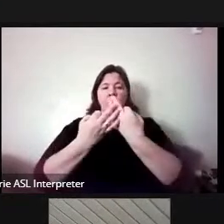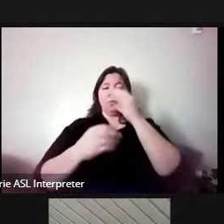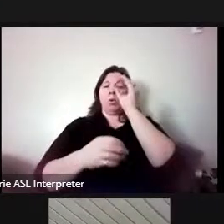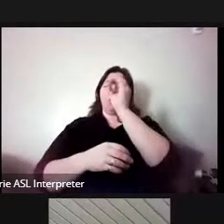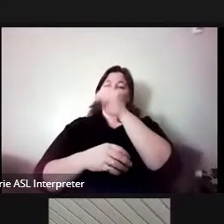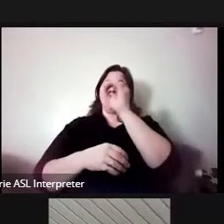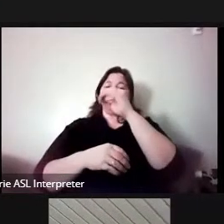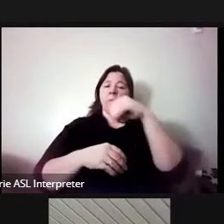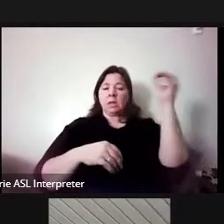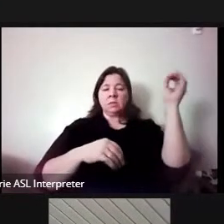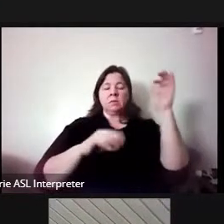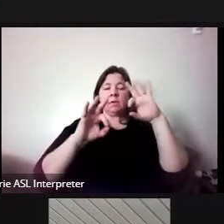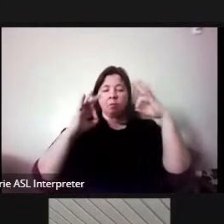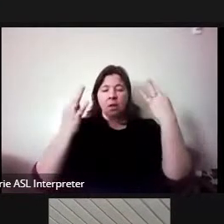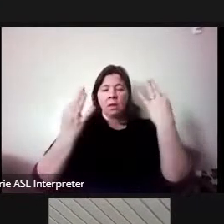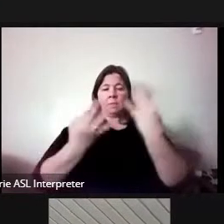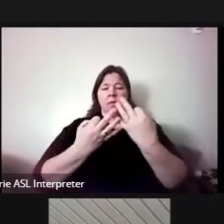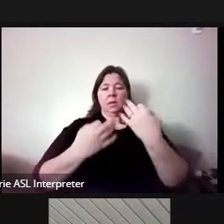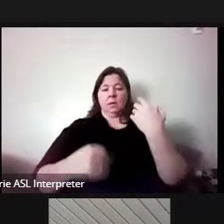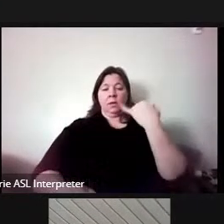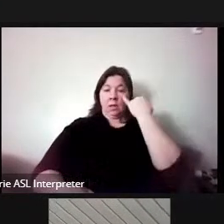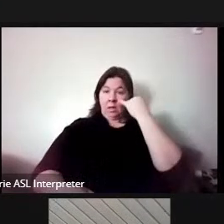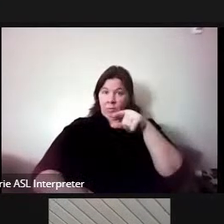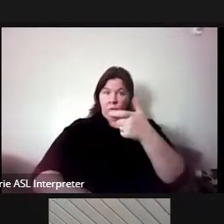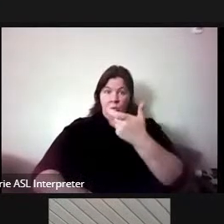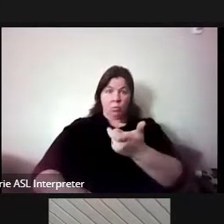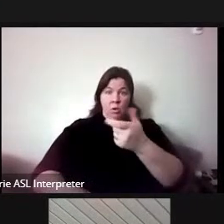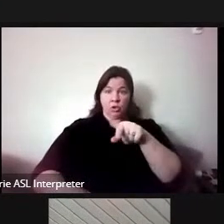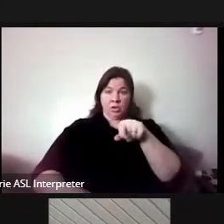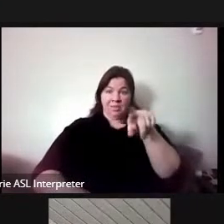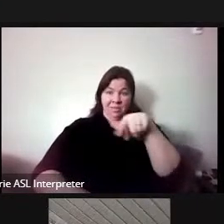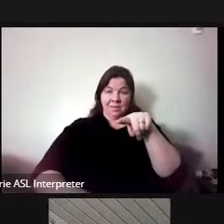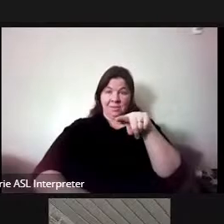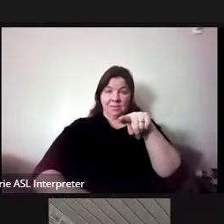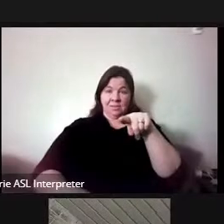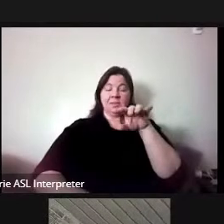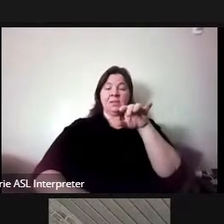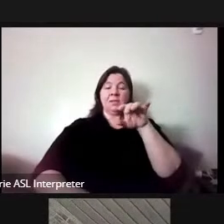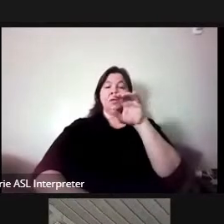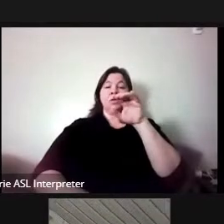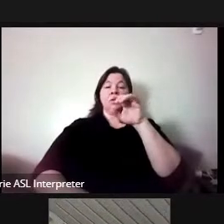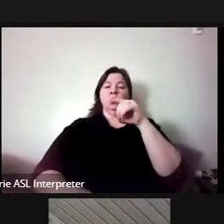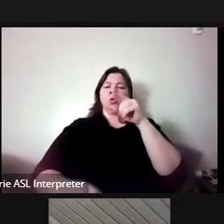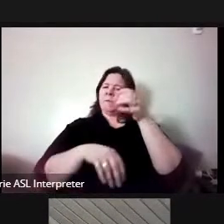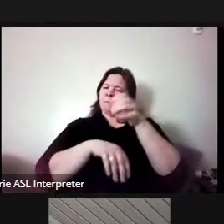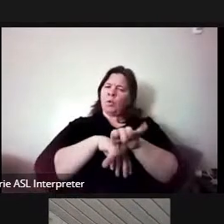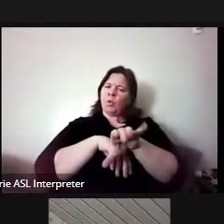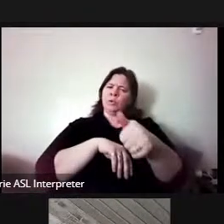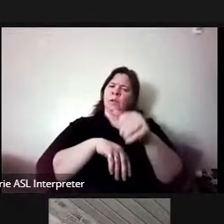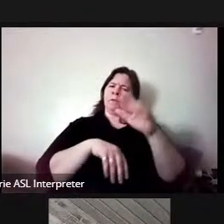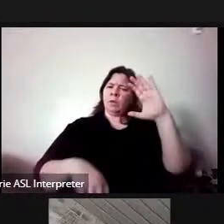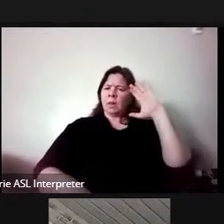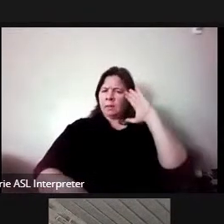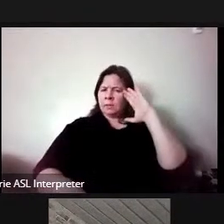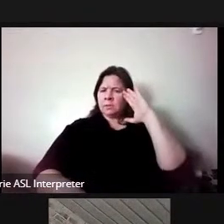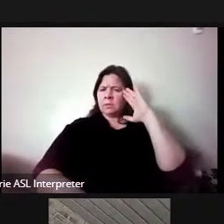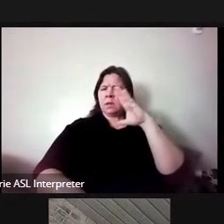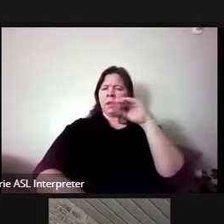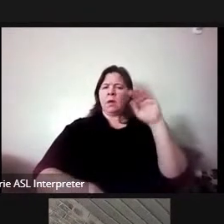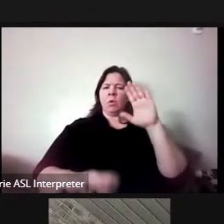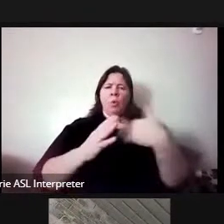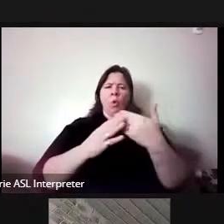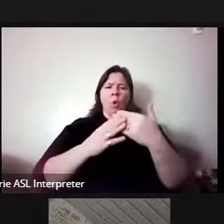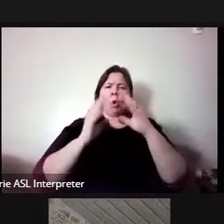Onpassive family. If you are watching this, you force yourself to listen in to all